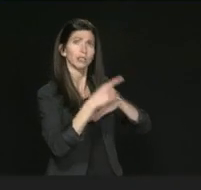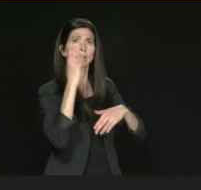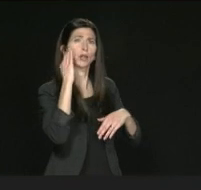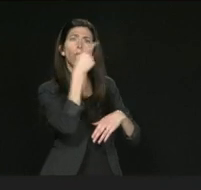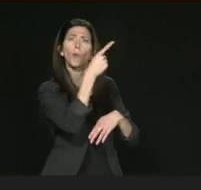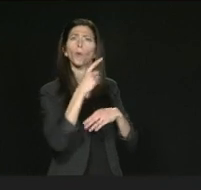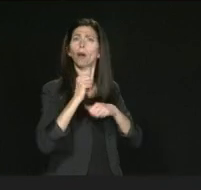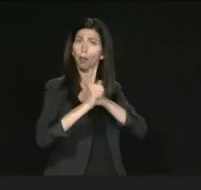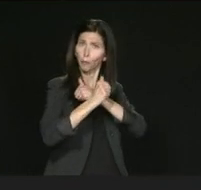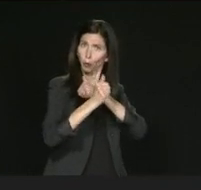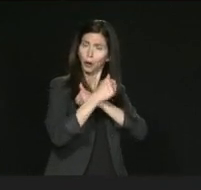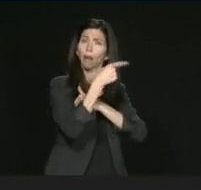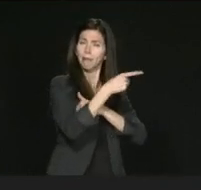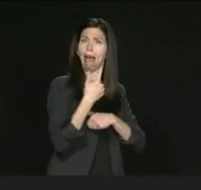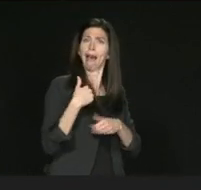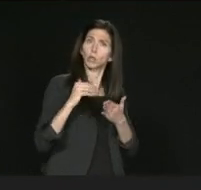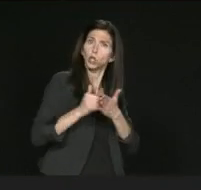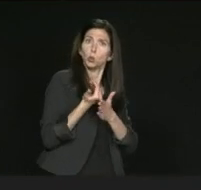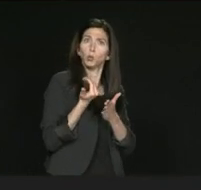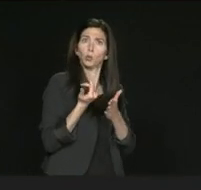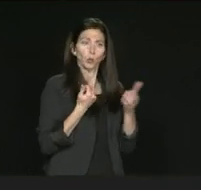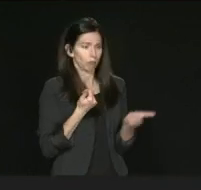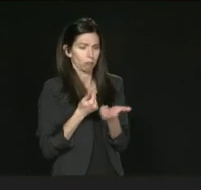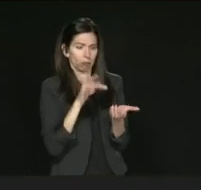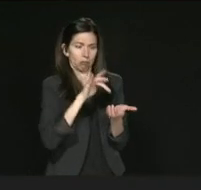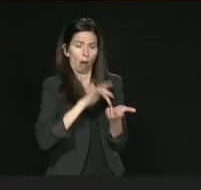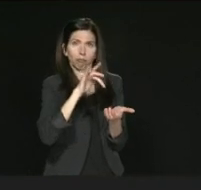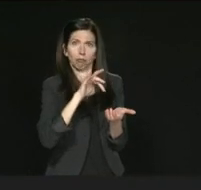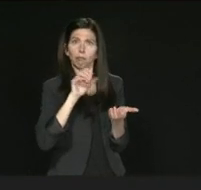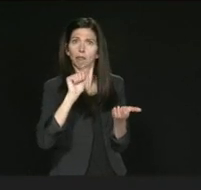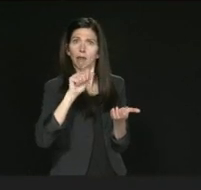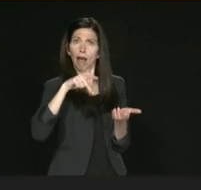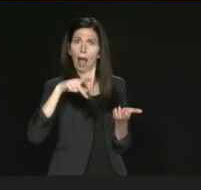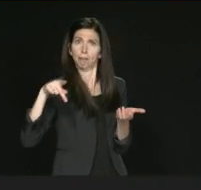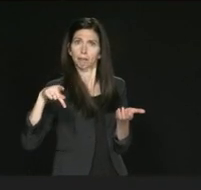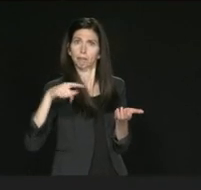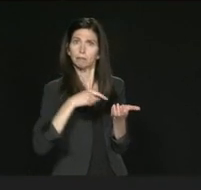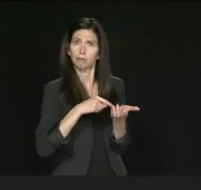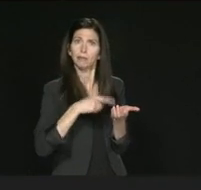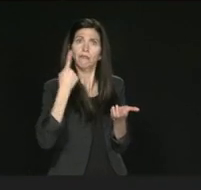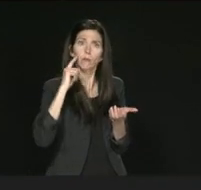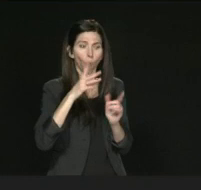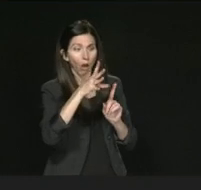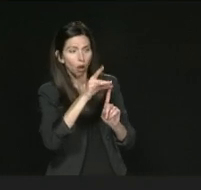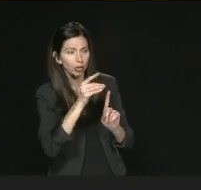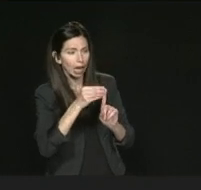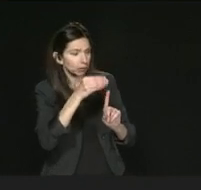that something like that? Could that be used across the country? Well, I think